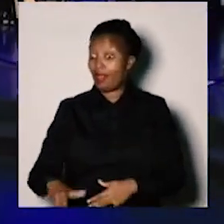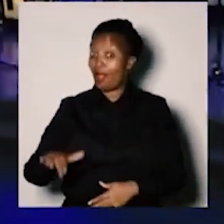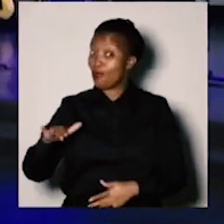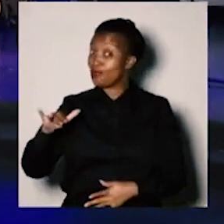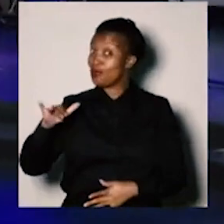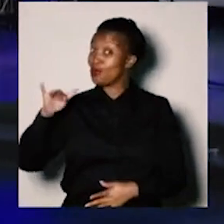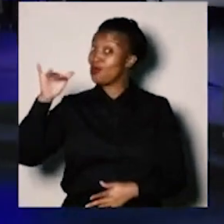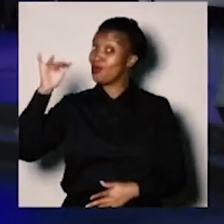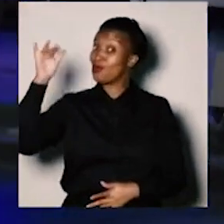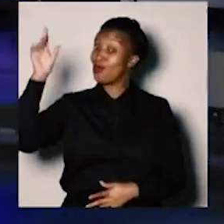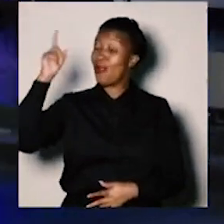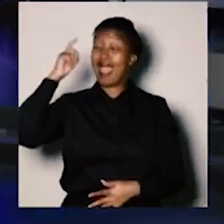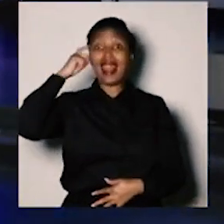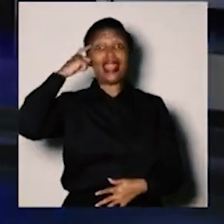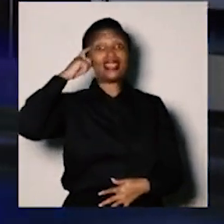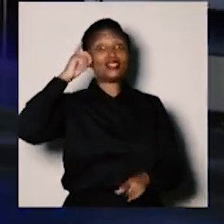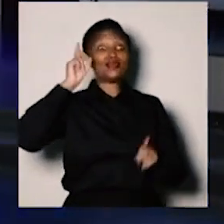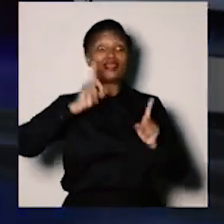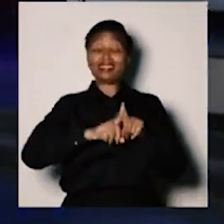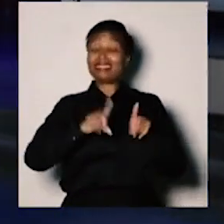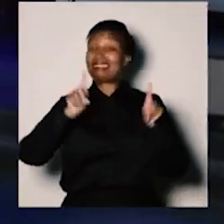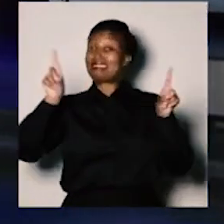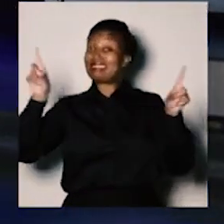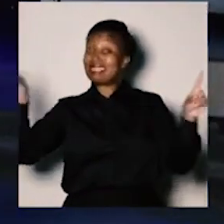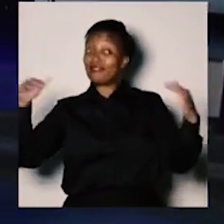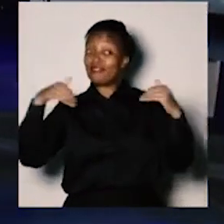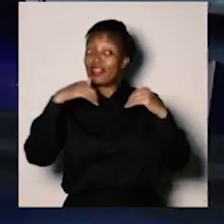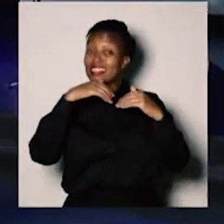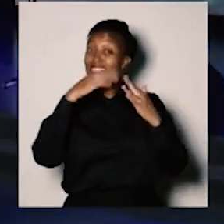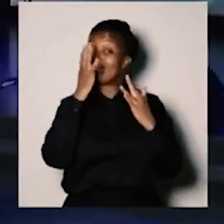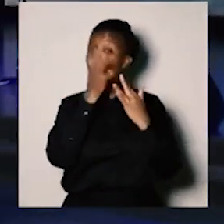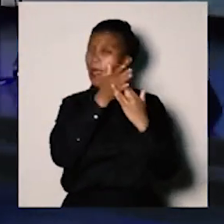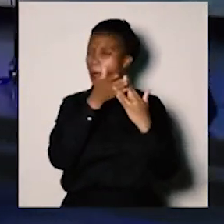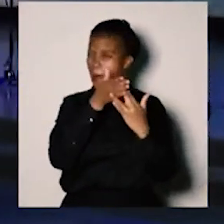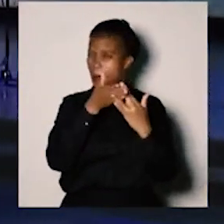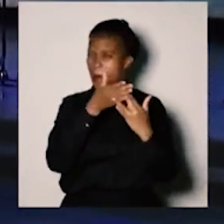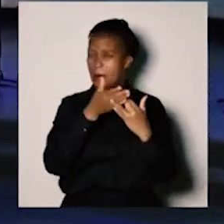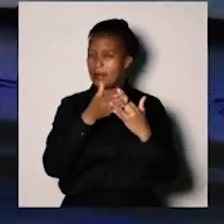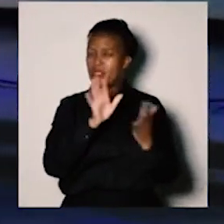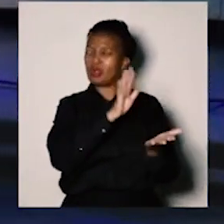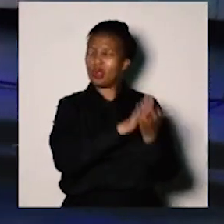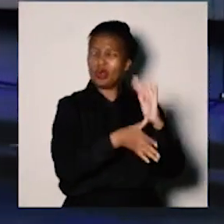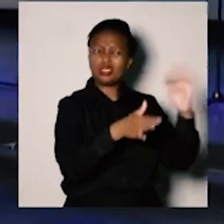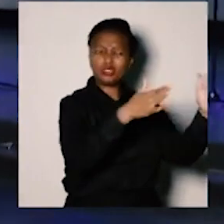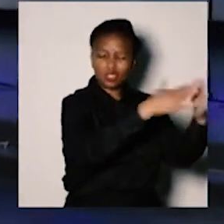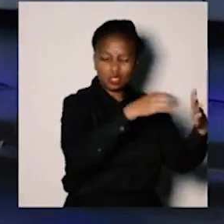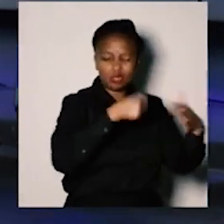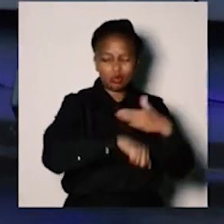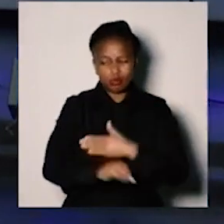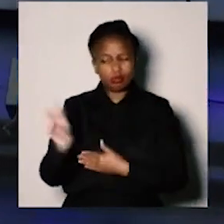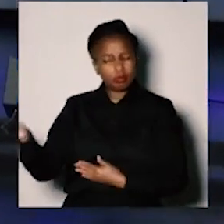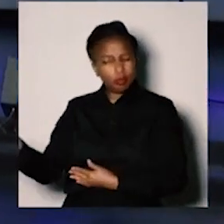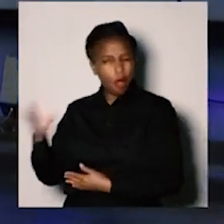I realized there's a difference between being a churchgoer and being born again.